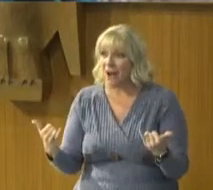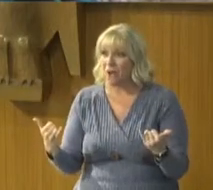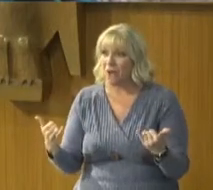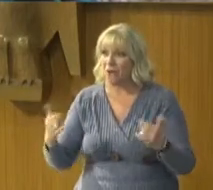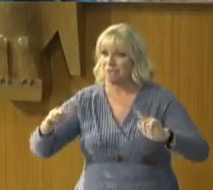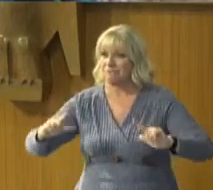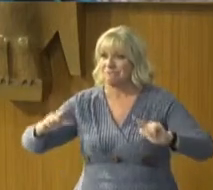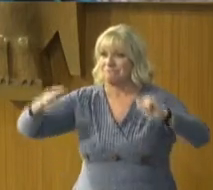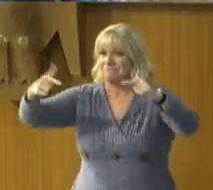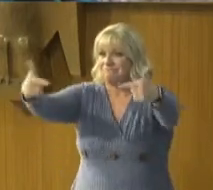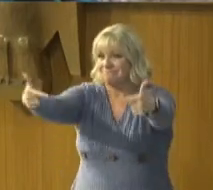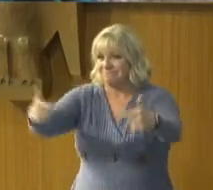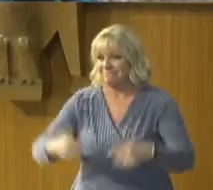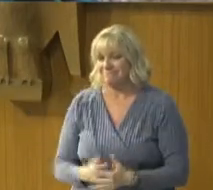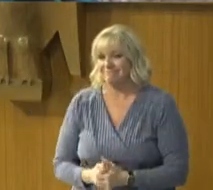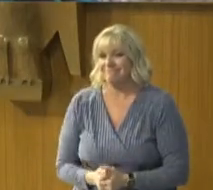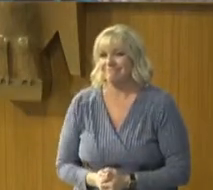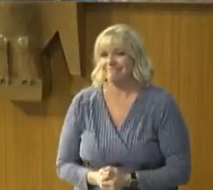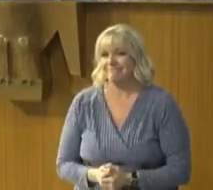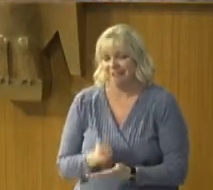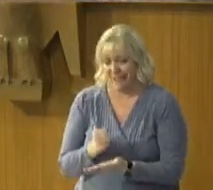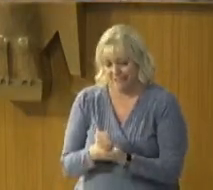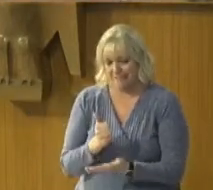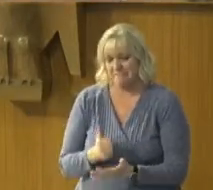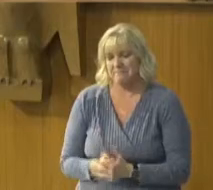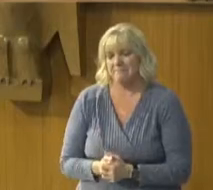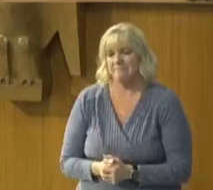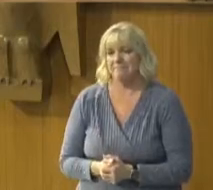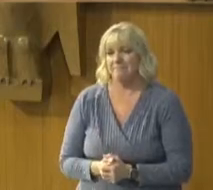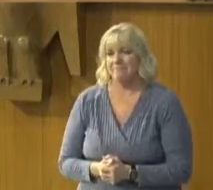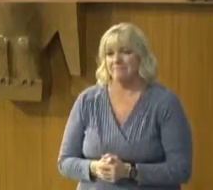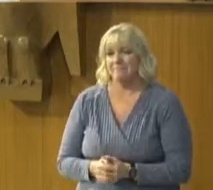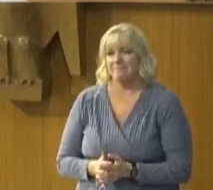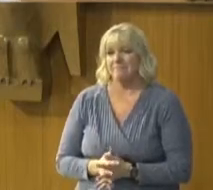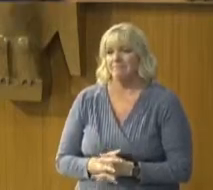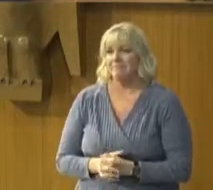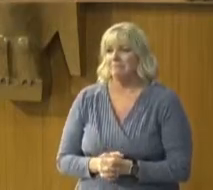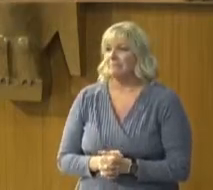it's our turn. Amen.